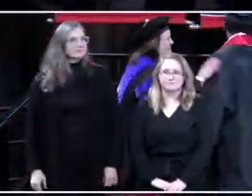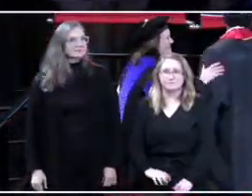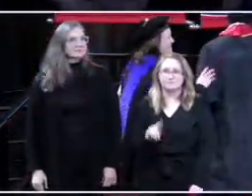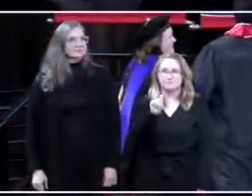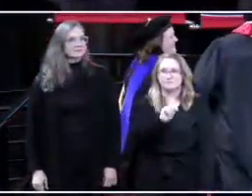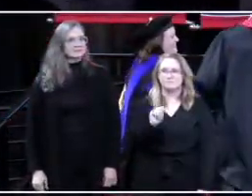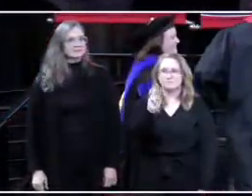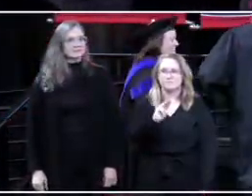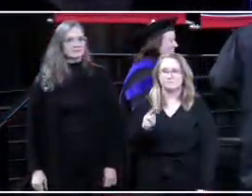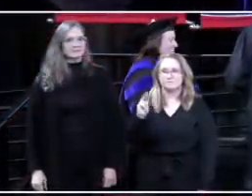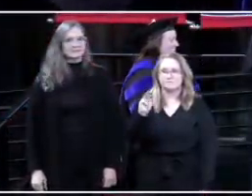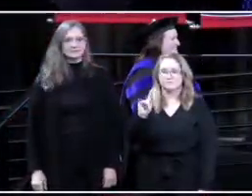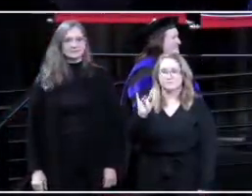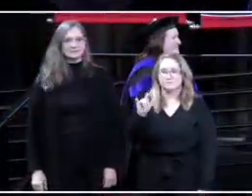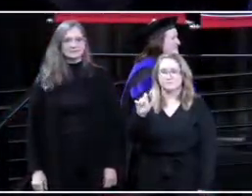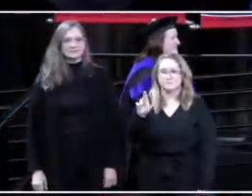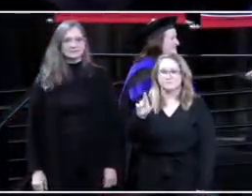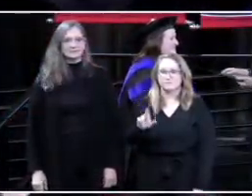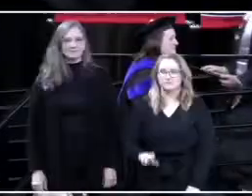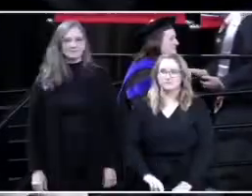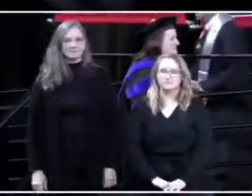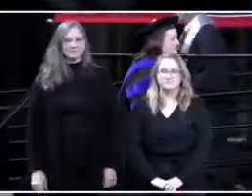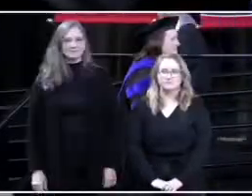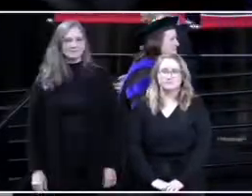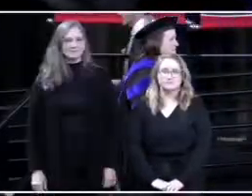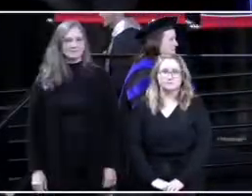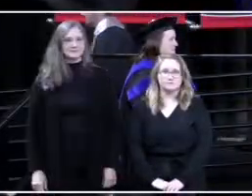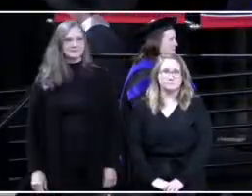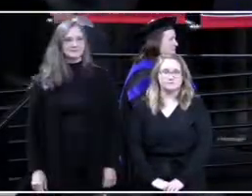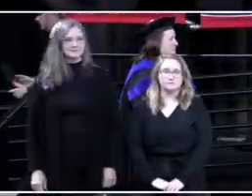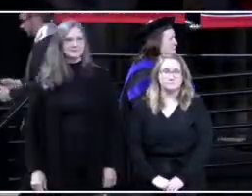Timothy Michael Taylor.